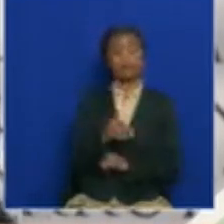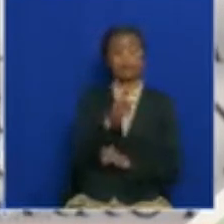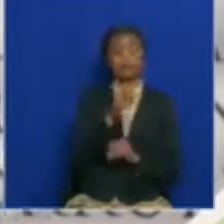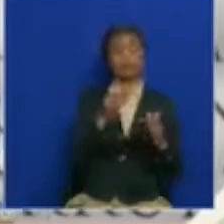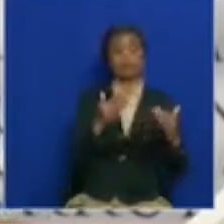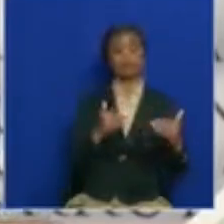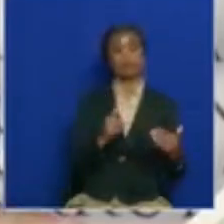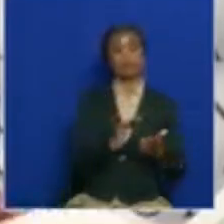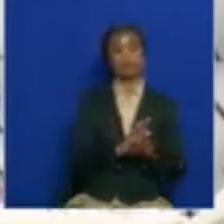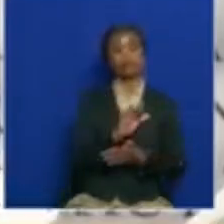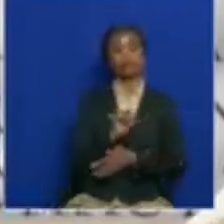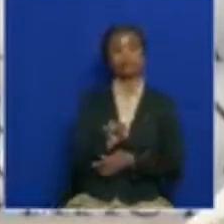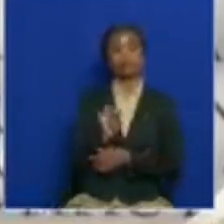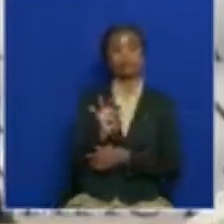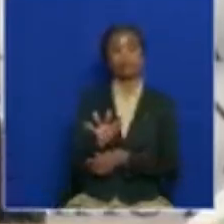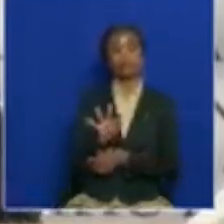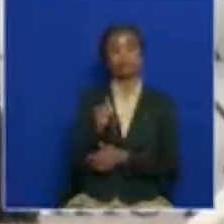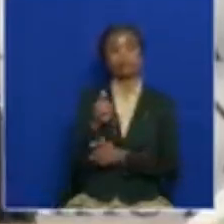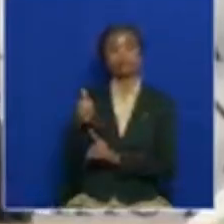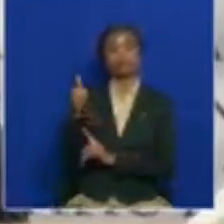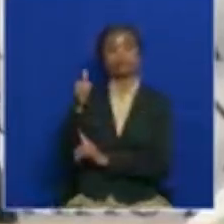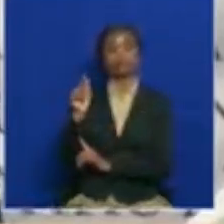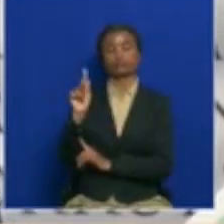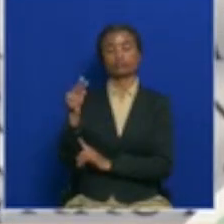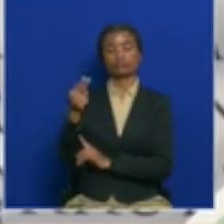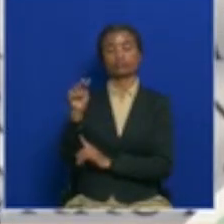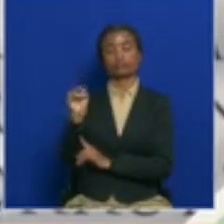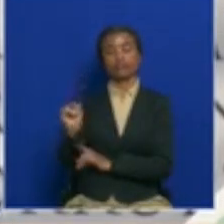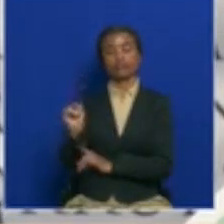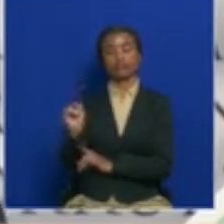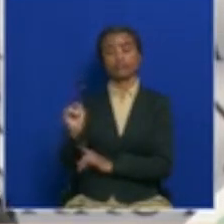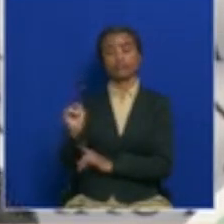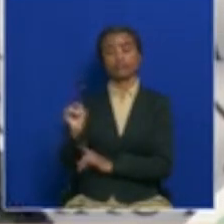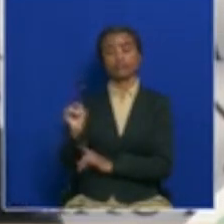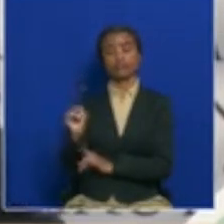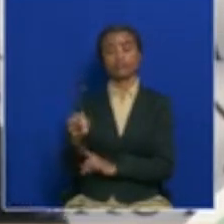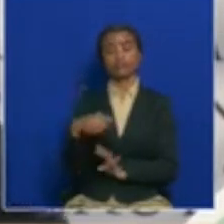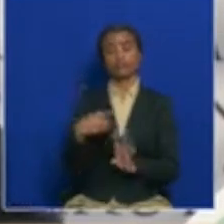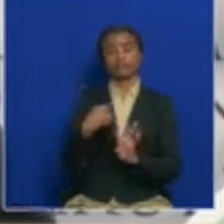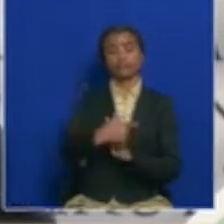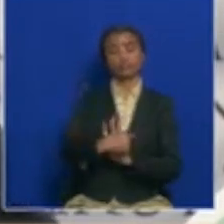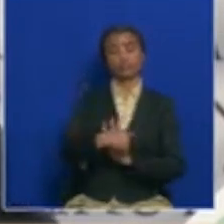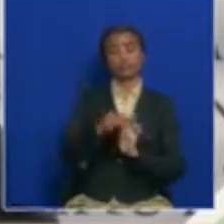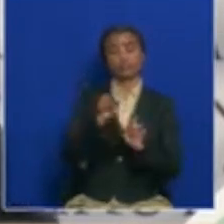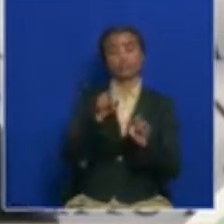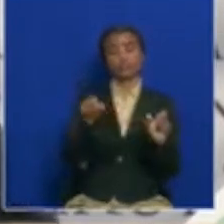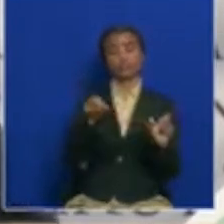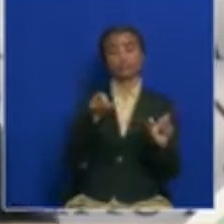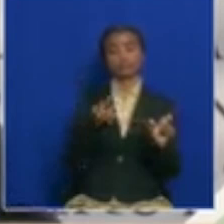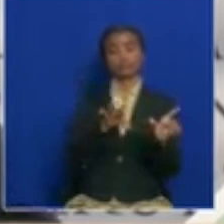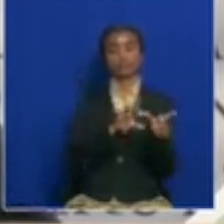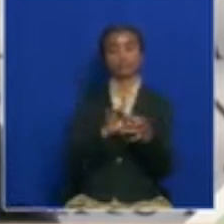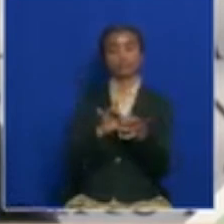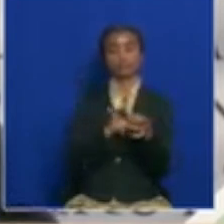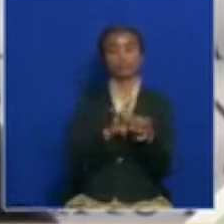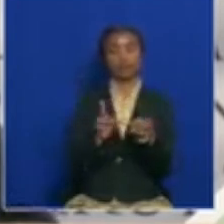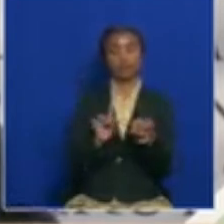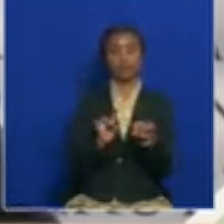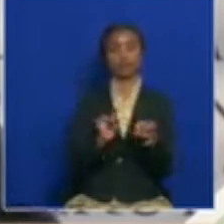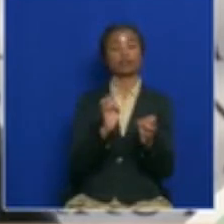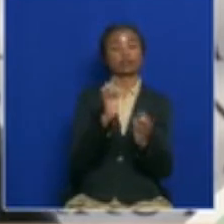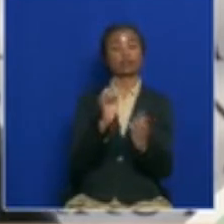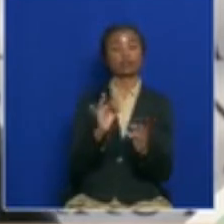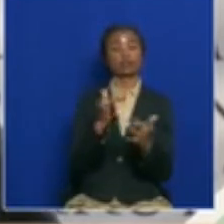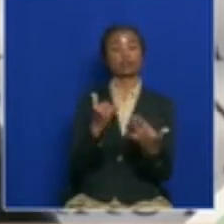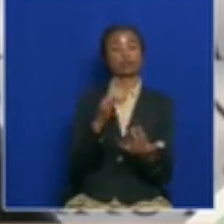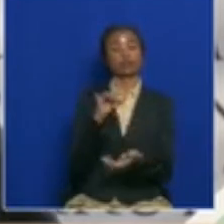Khan. And that concludes your testimony in regard to the relationships, the relationships you have with